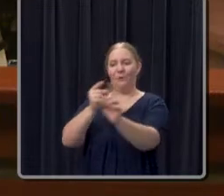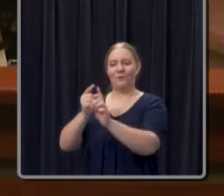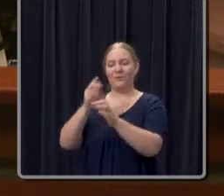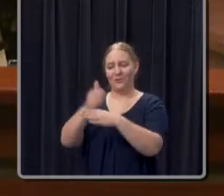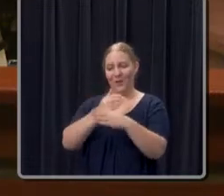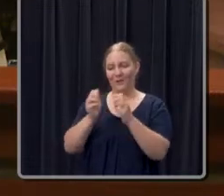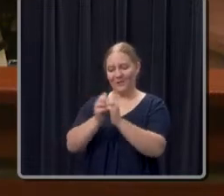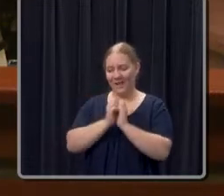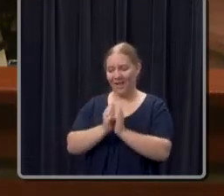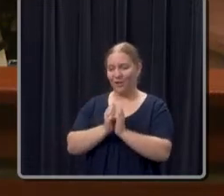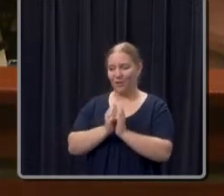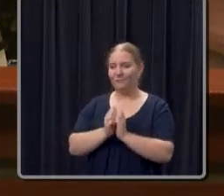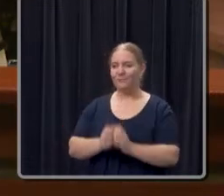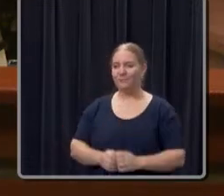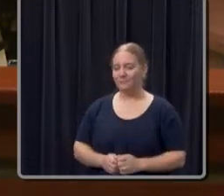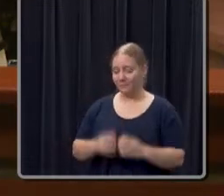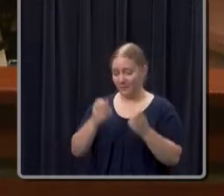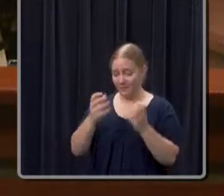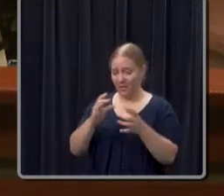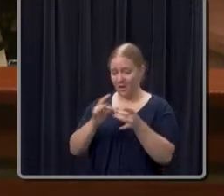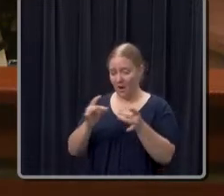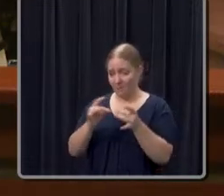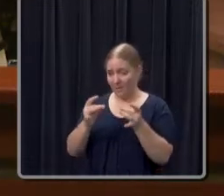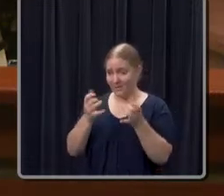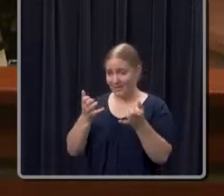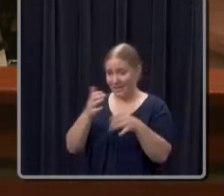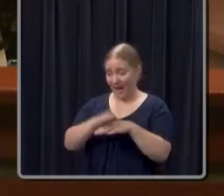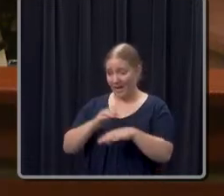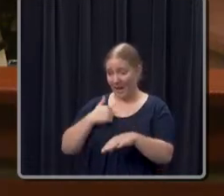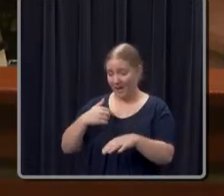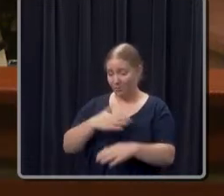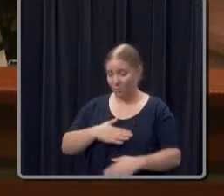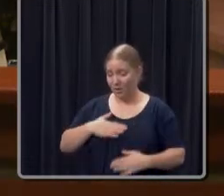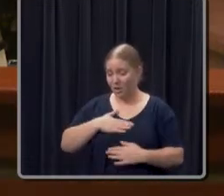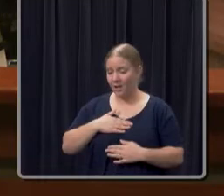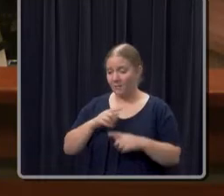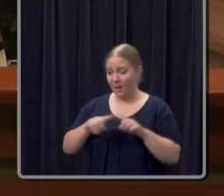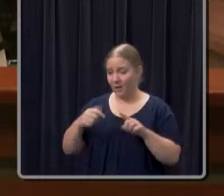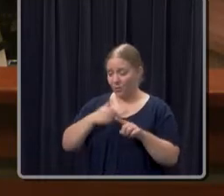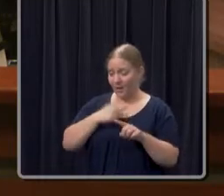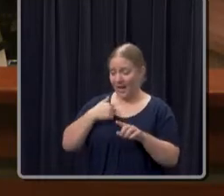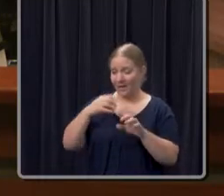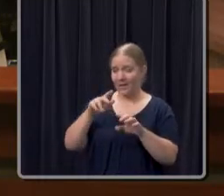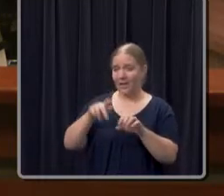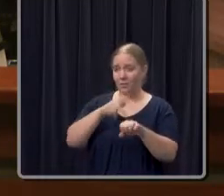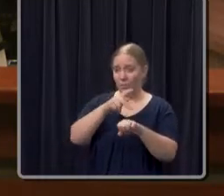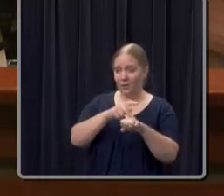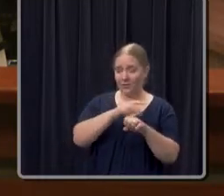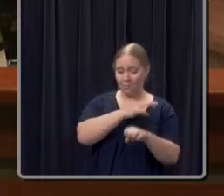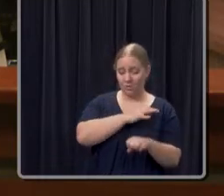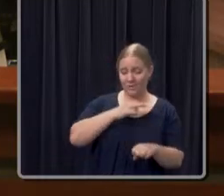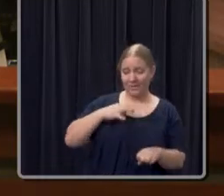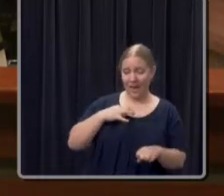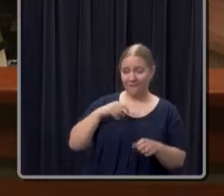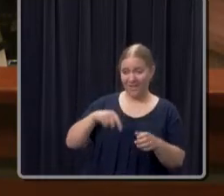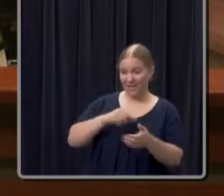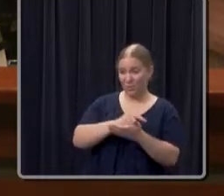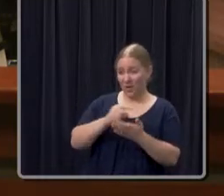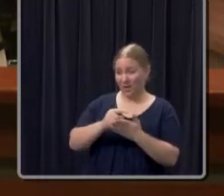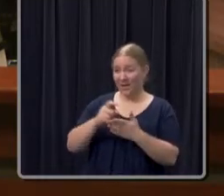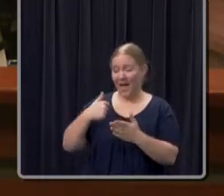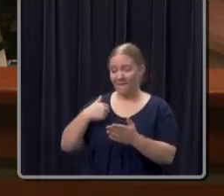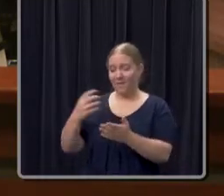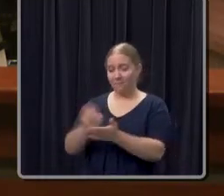together. Lots of comments tonight. I appreciate these, but we had administrative staff this week where I